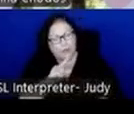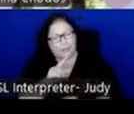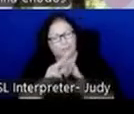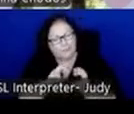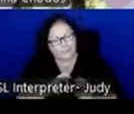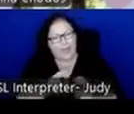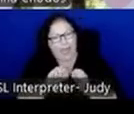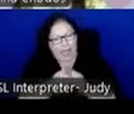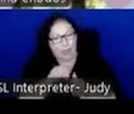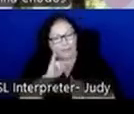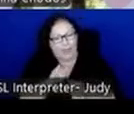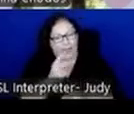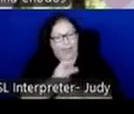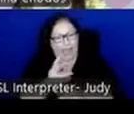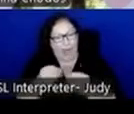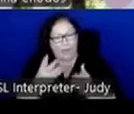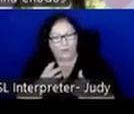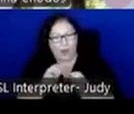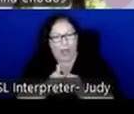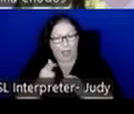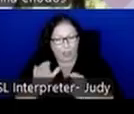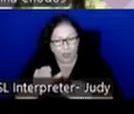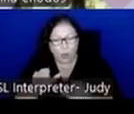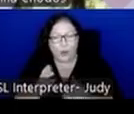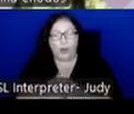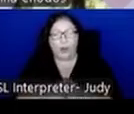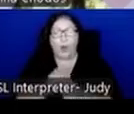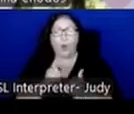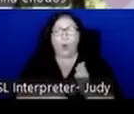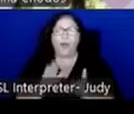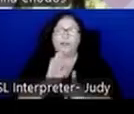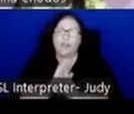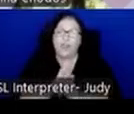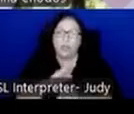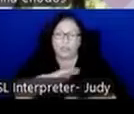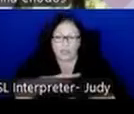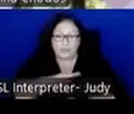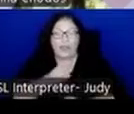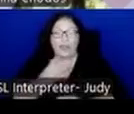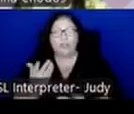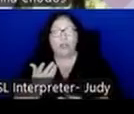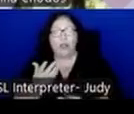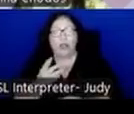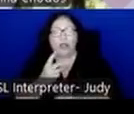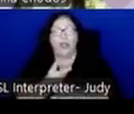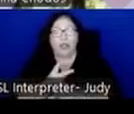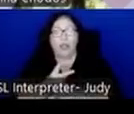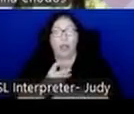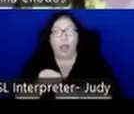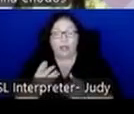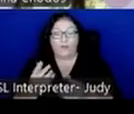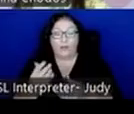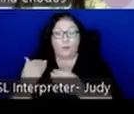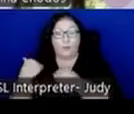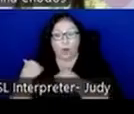What is their satisfaction, the caregiver burden levels? I think that is one approach